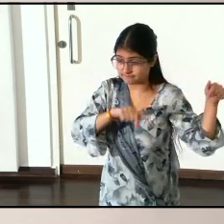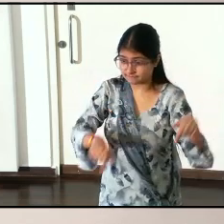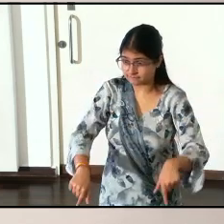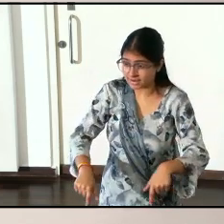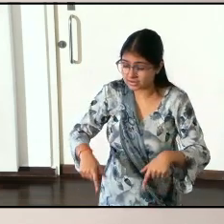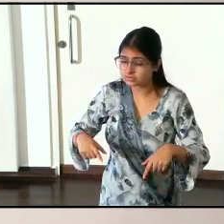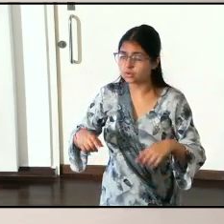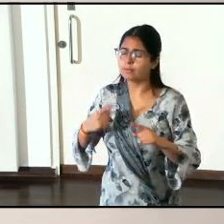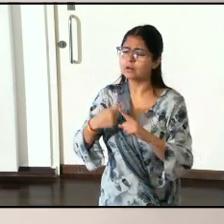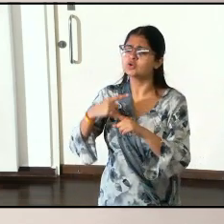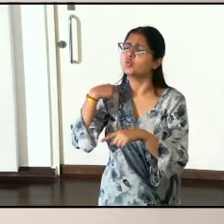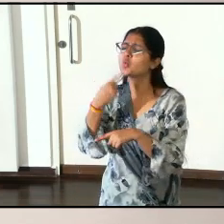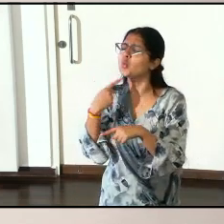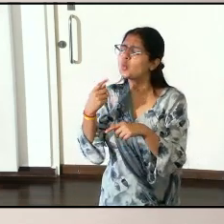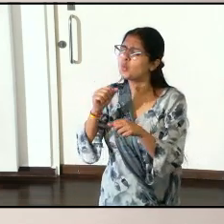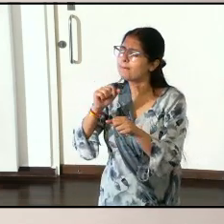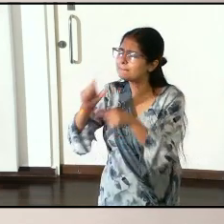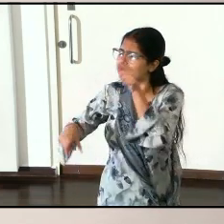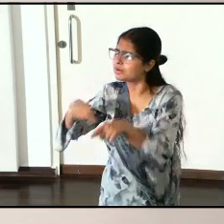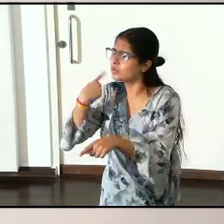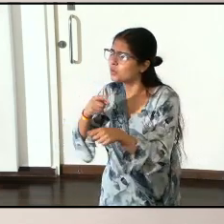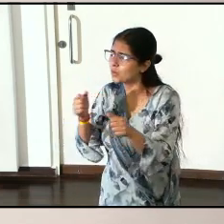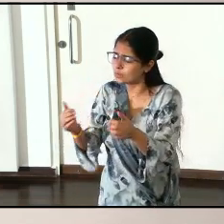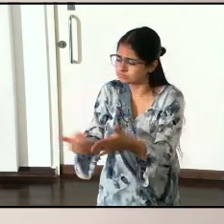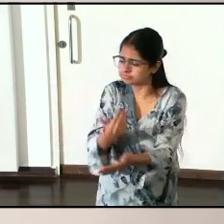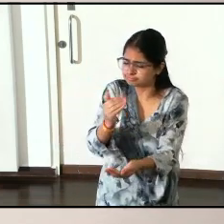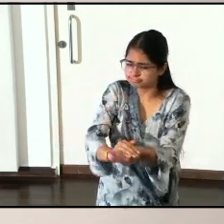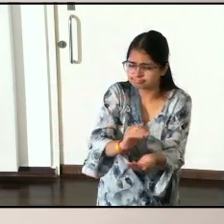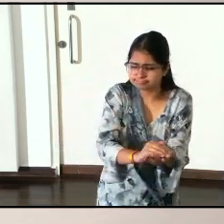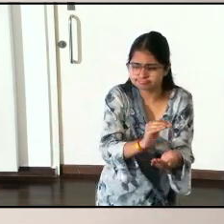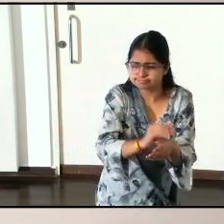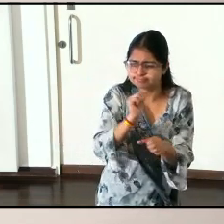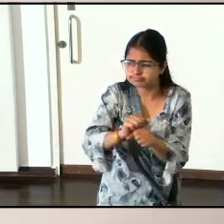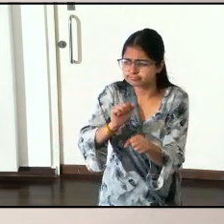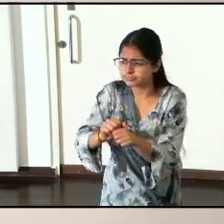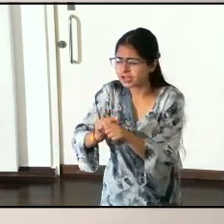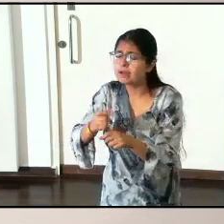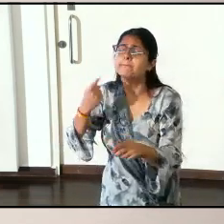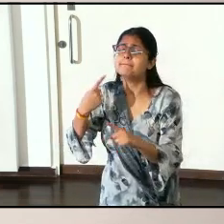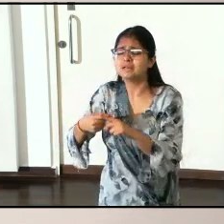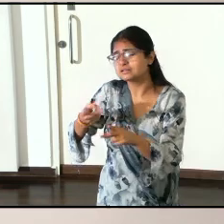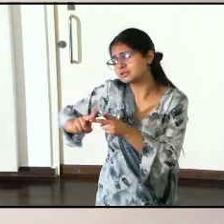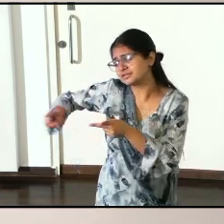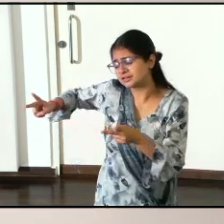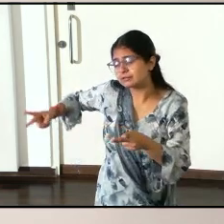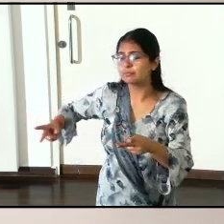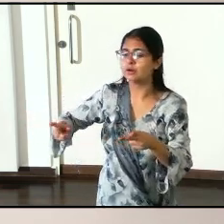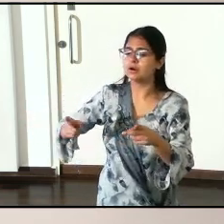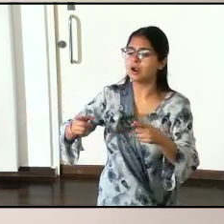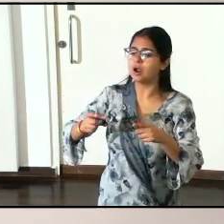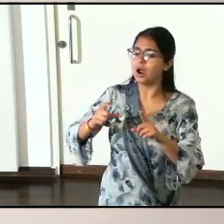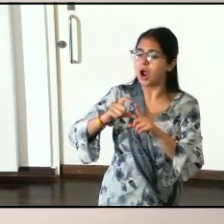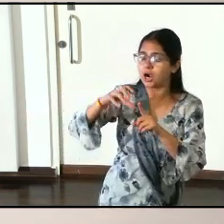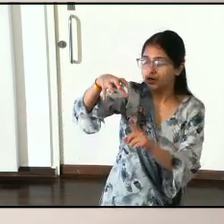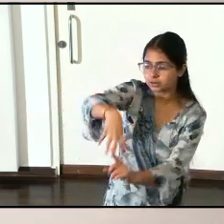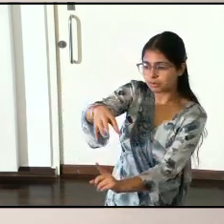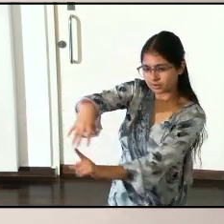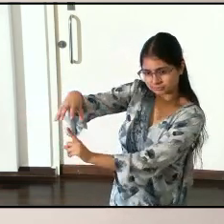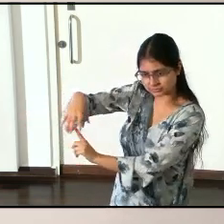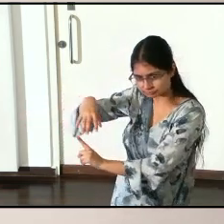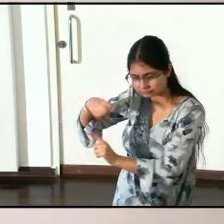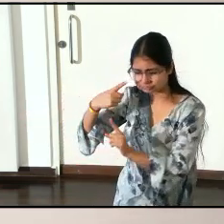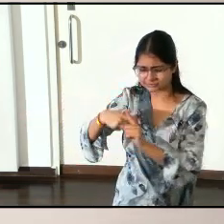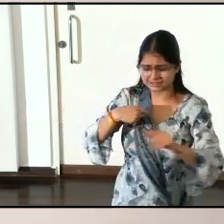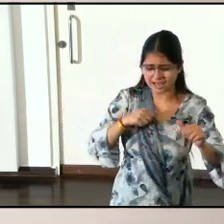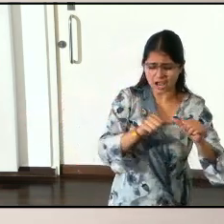in conservation and other departments here, because I've talked to art conservators